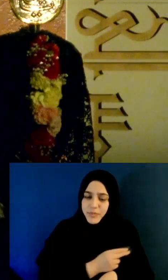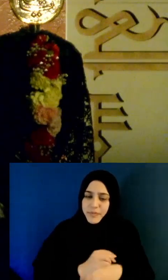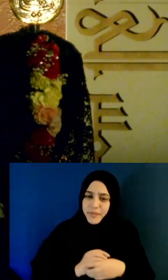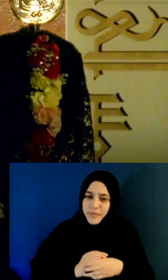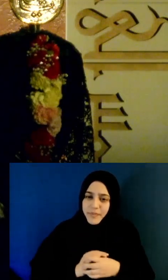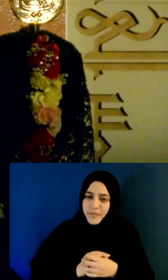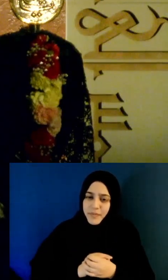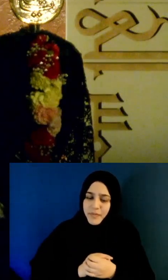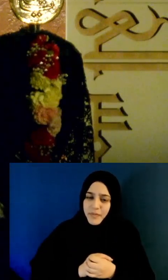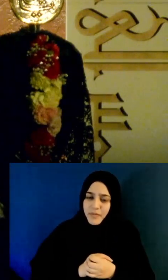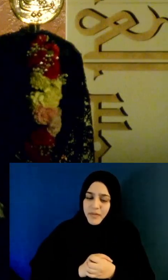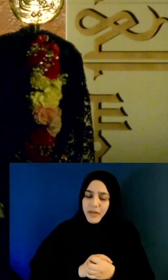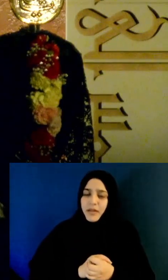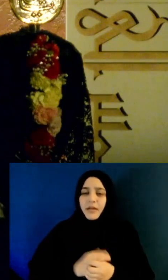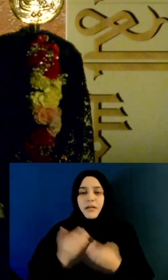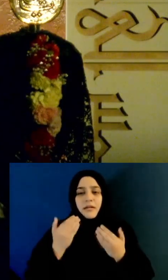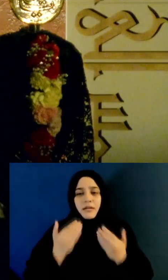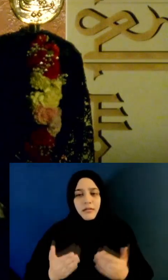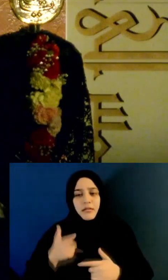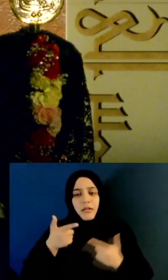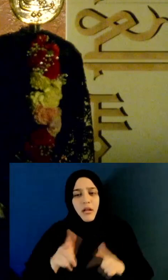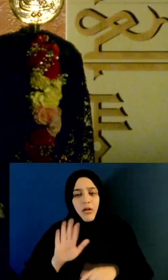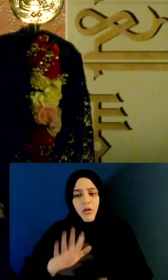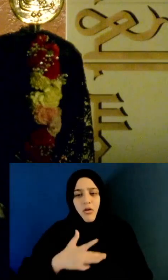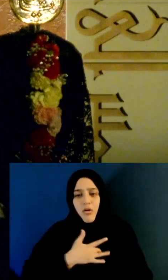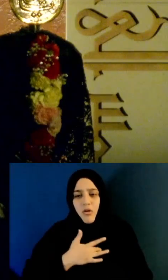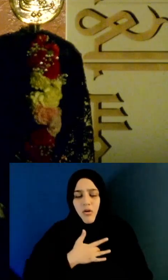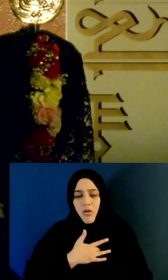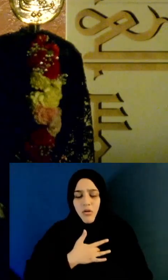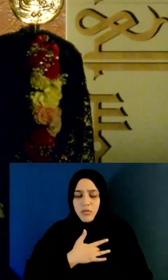Let's take our heart to Furat in Karbala.